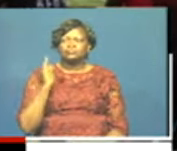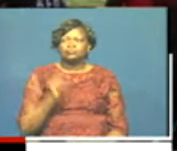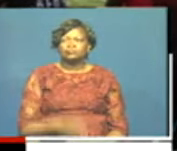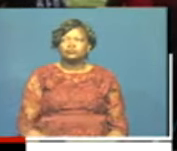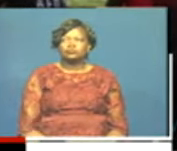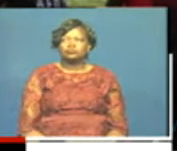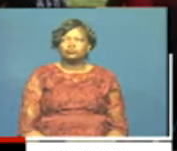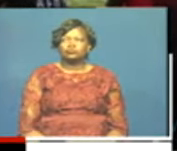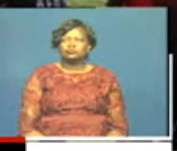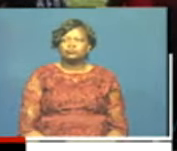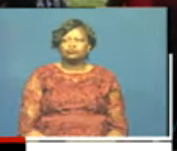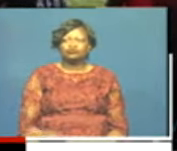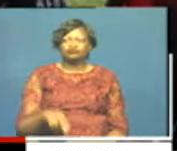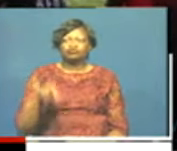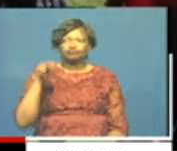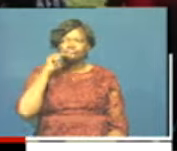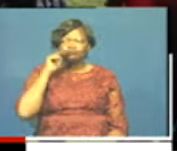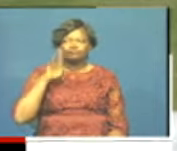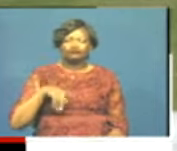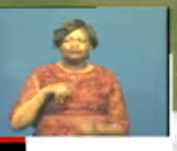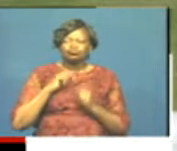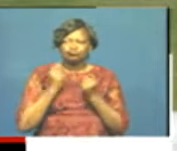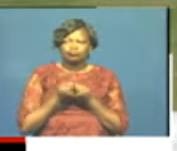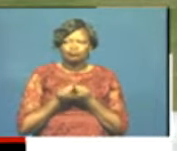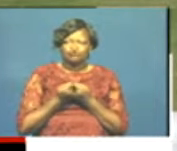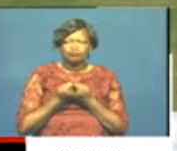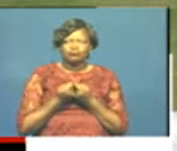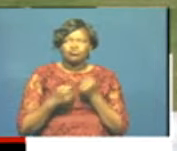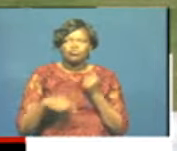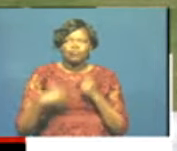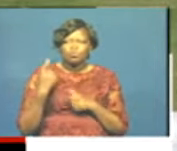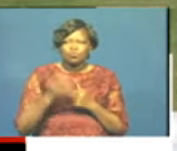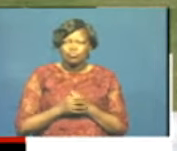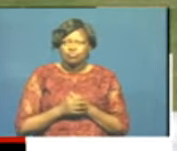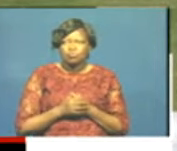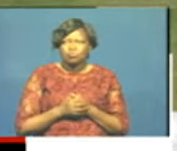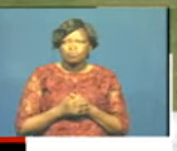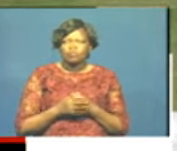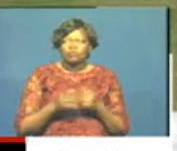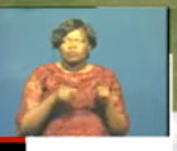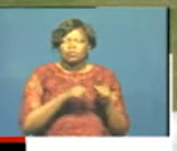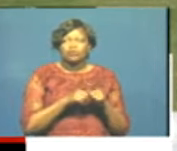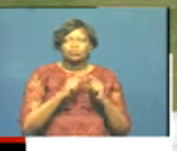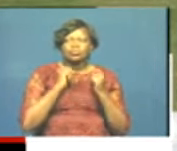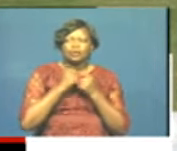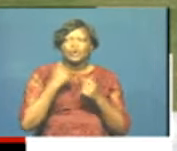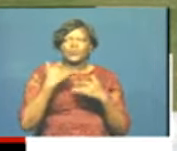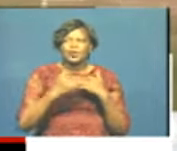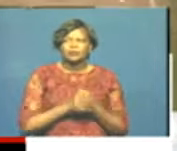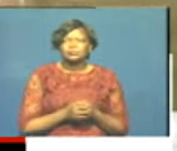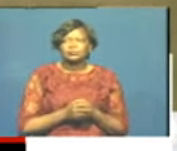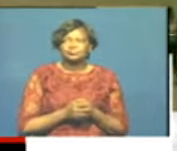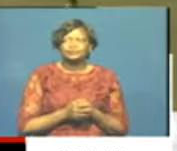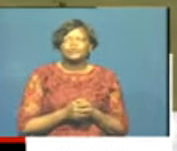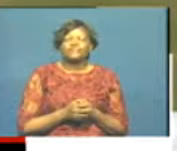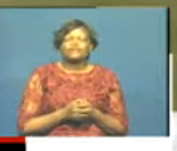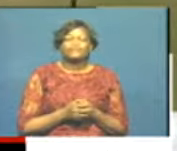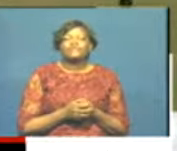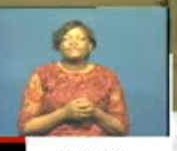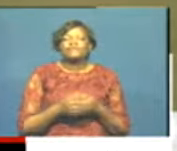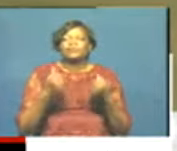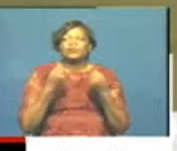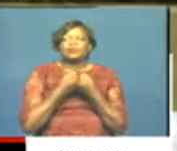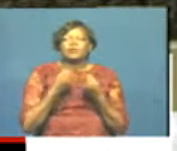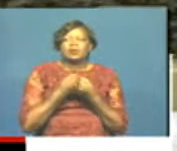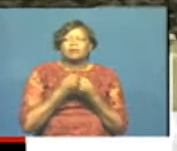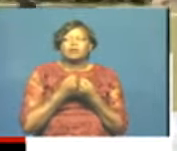Nigeria's women's cricket team won the toss and elected to field against Kenya as the teams played their fifth match at the Kwibuka T20 Women's